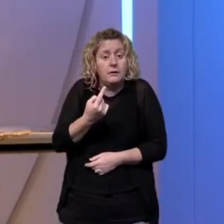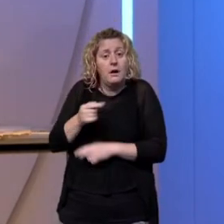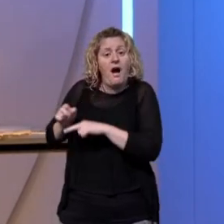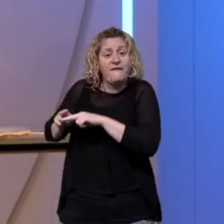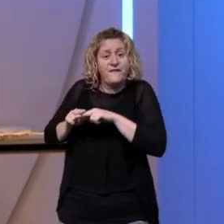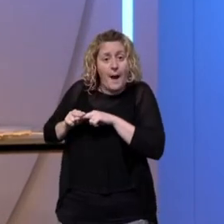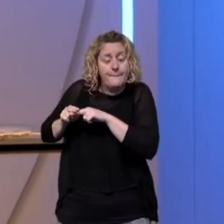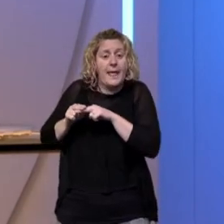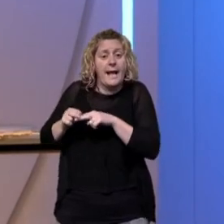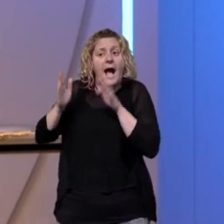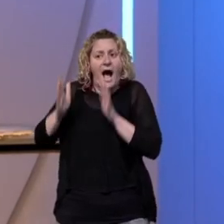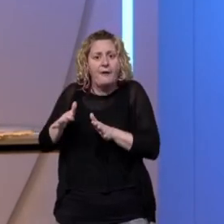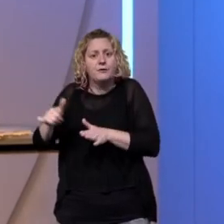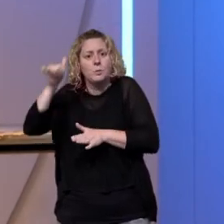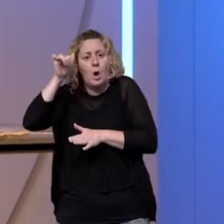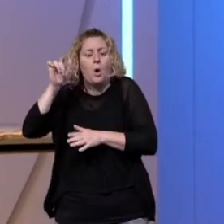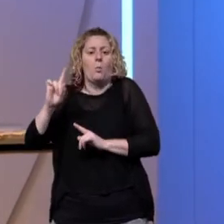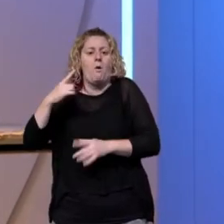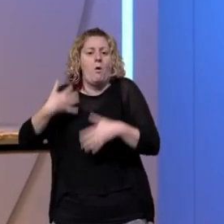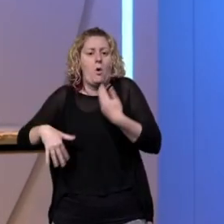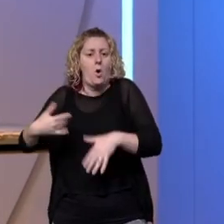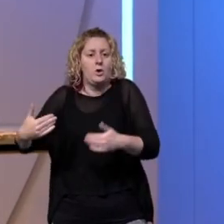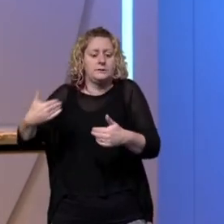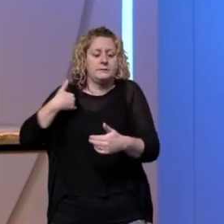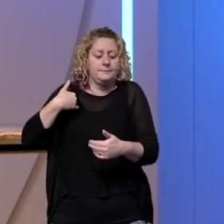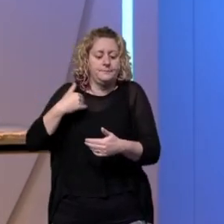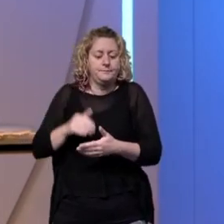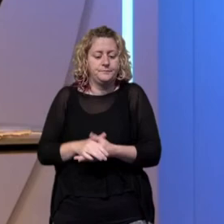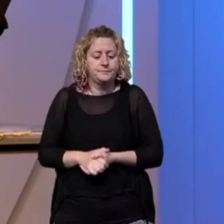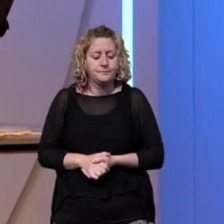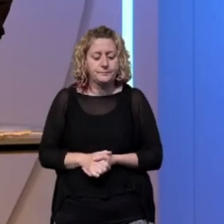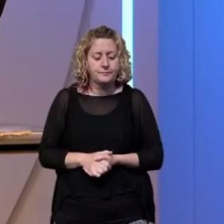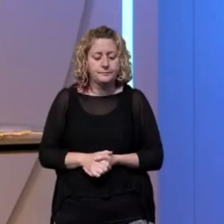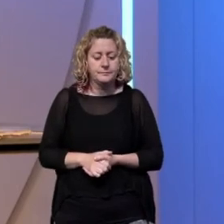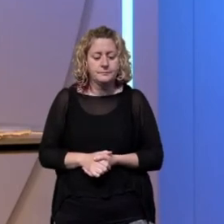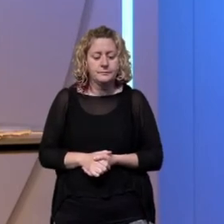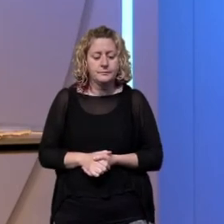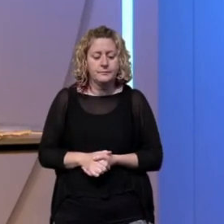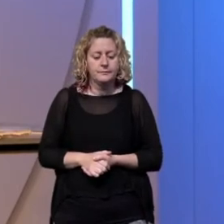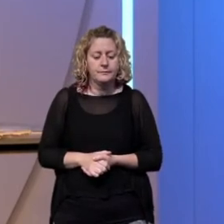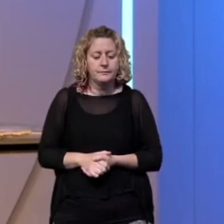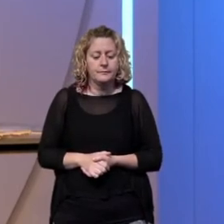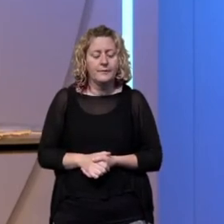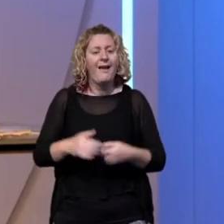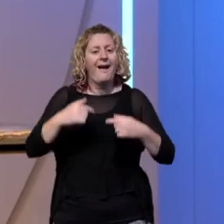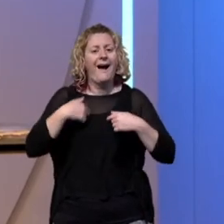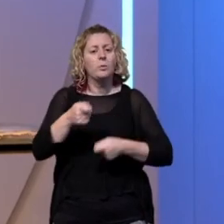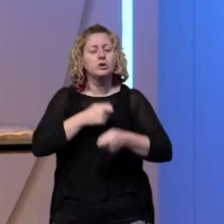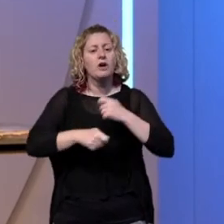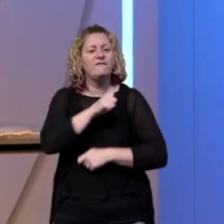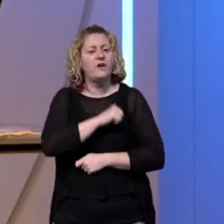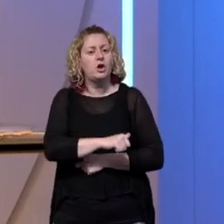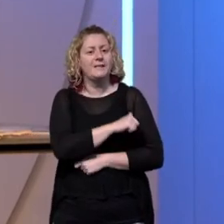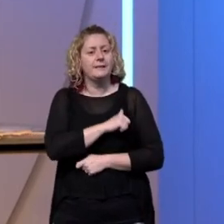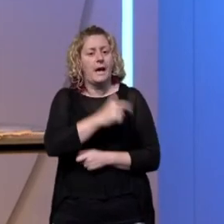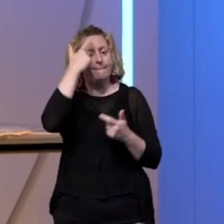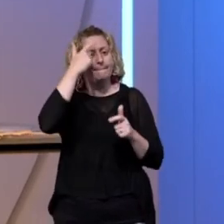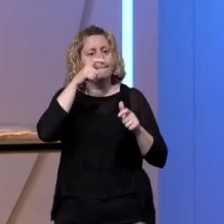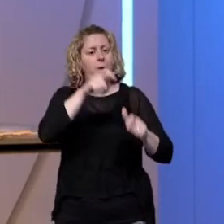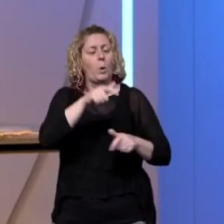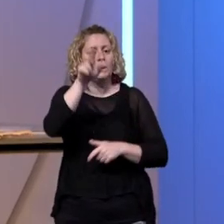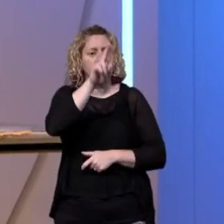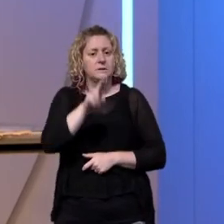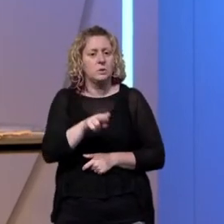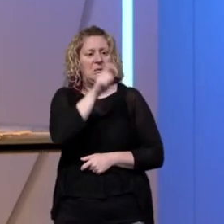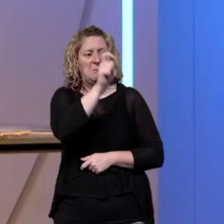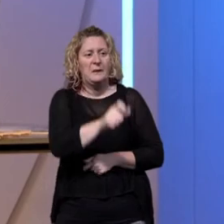on feelings, this is a magazine after I got converted at boarding school. People took exception to it. And every month when